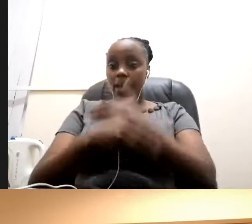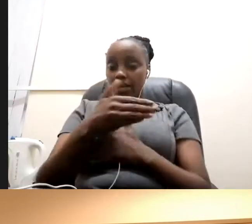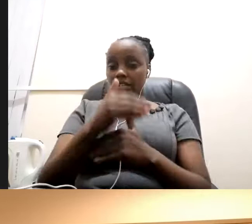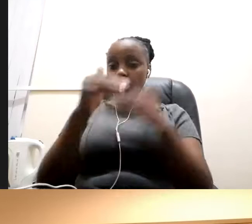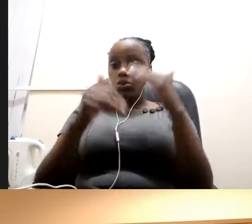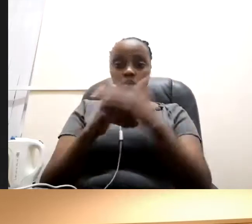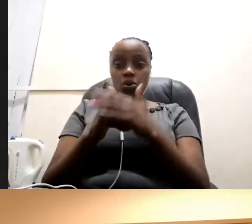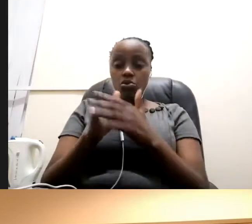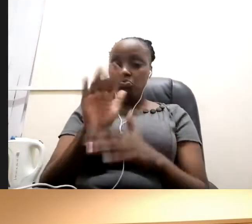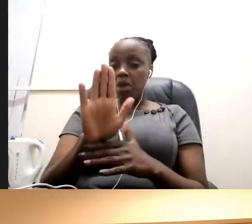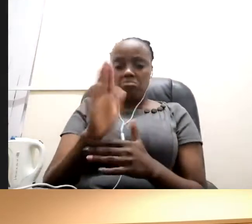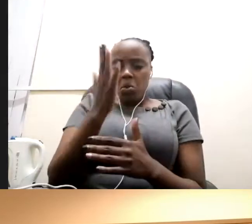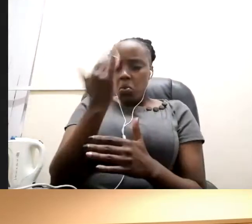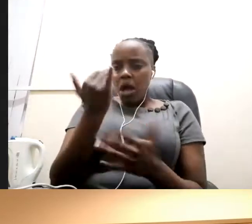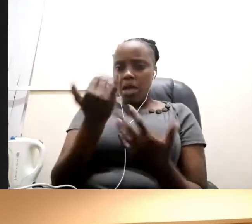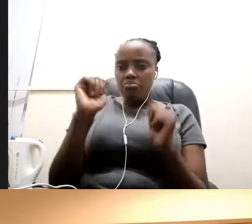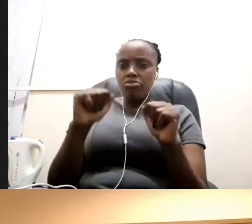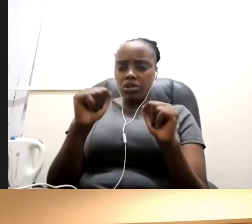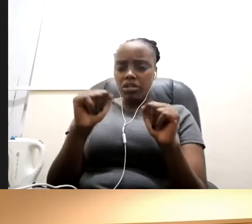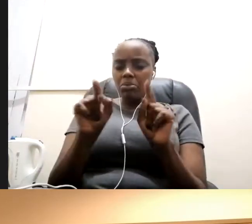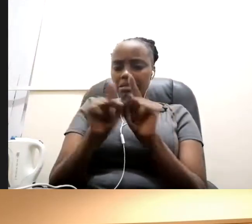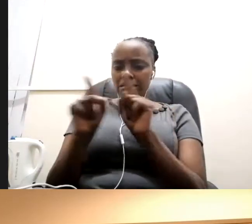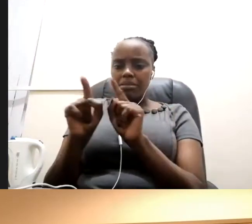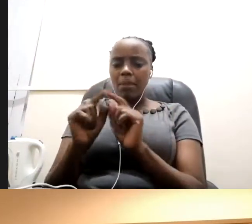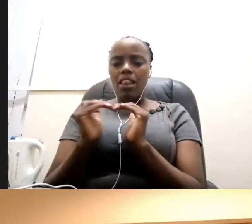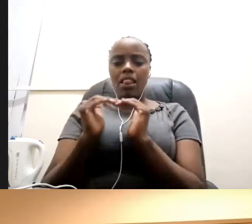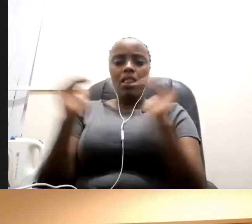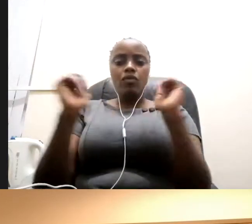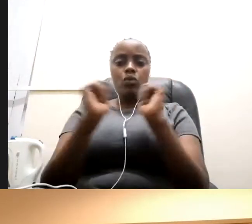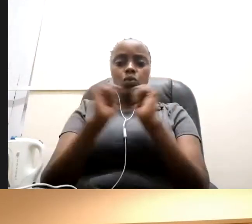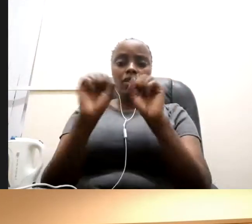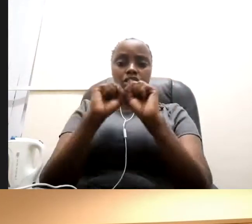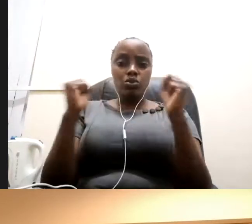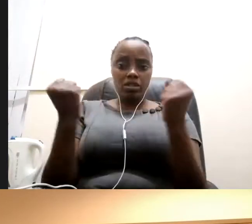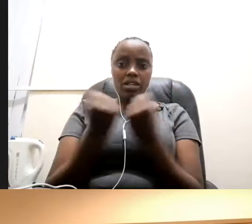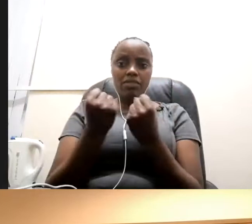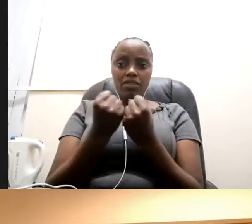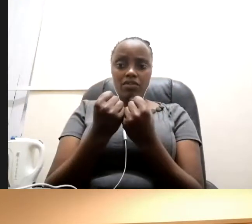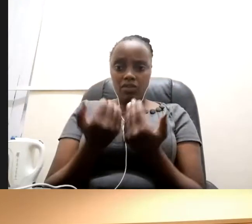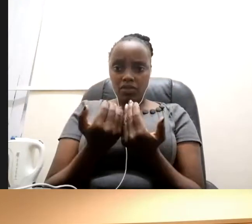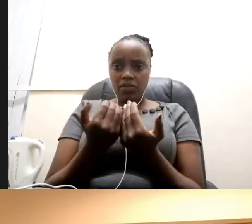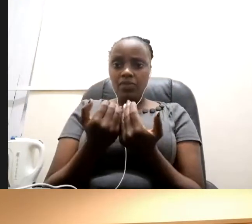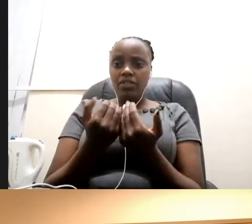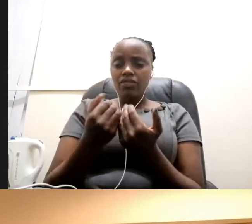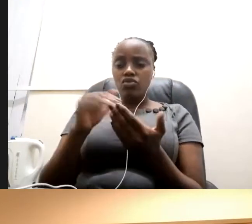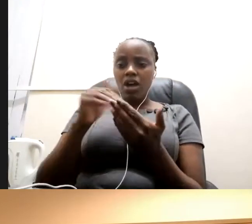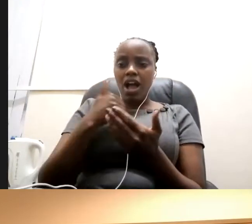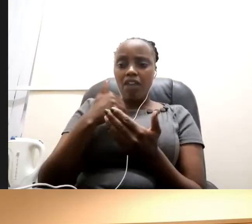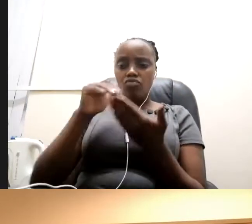to be in the same line to the society, increasing the knowledge